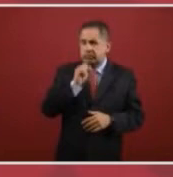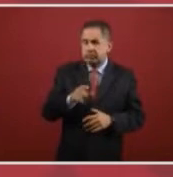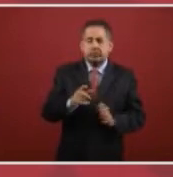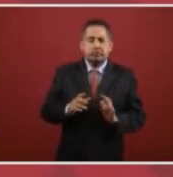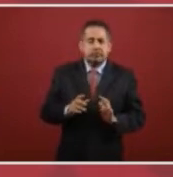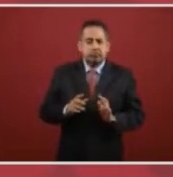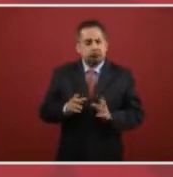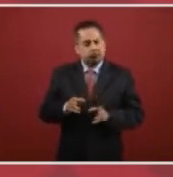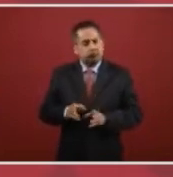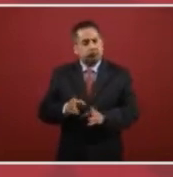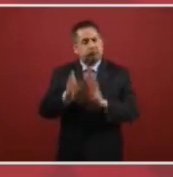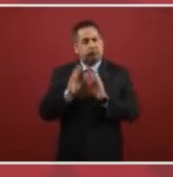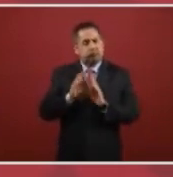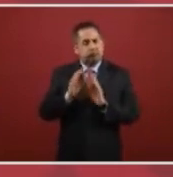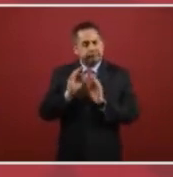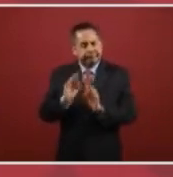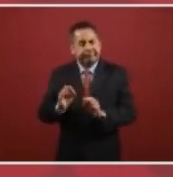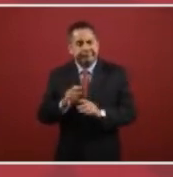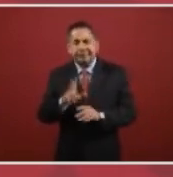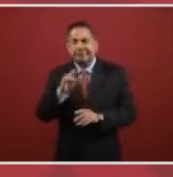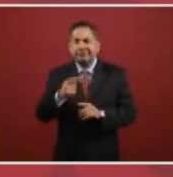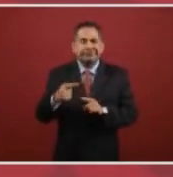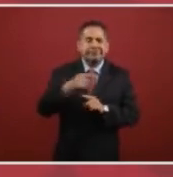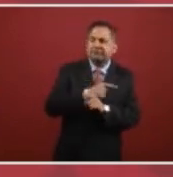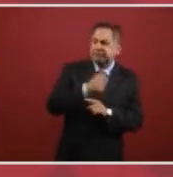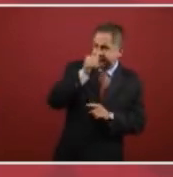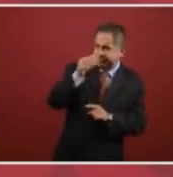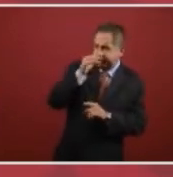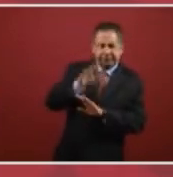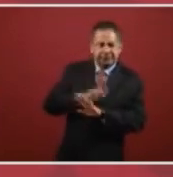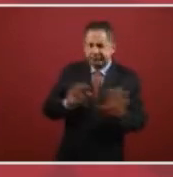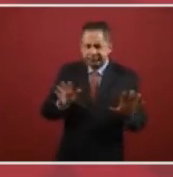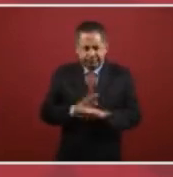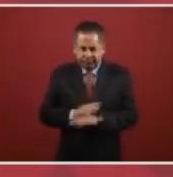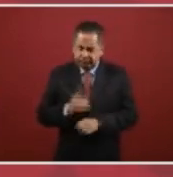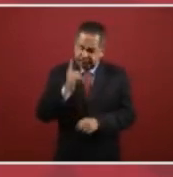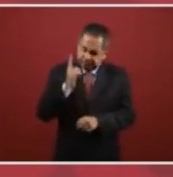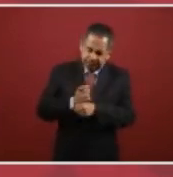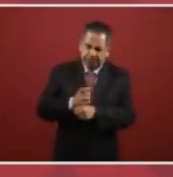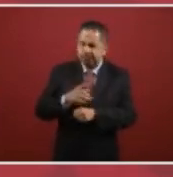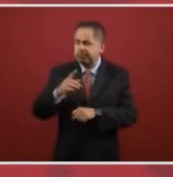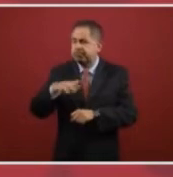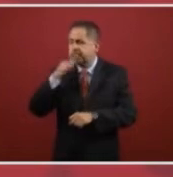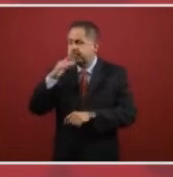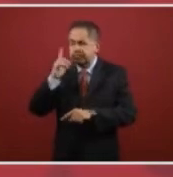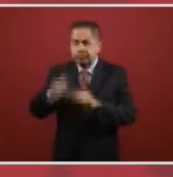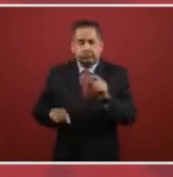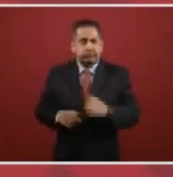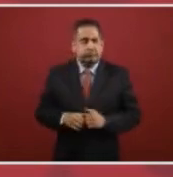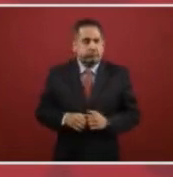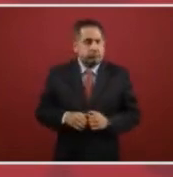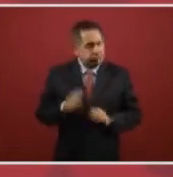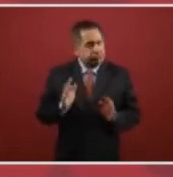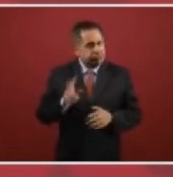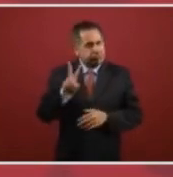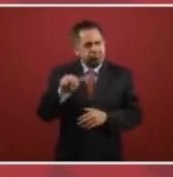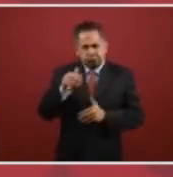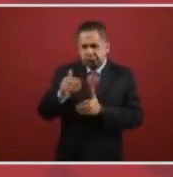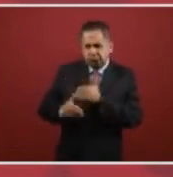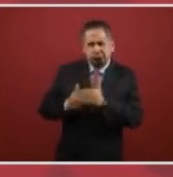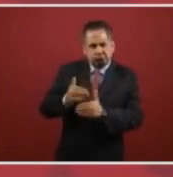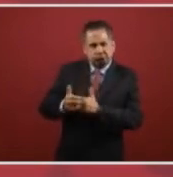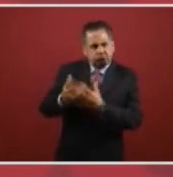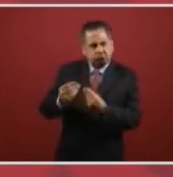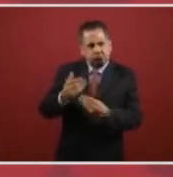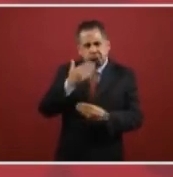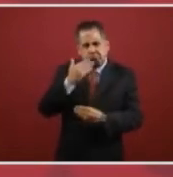And they start taking the road of antisocial conduct. And that's very important, and that's what